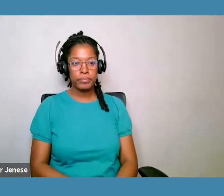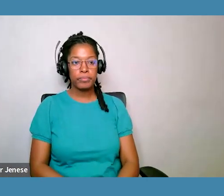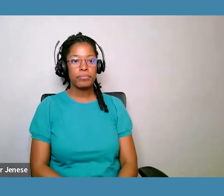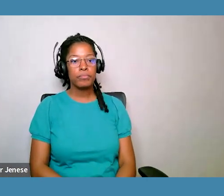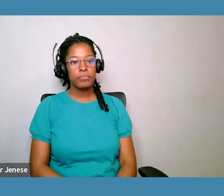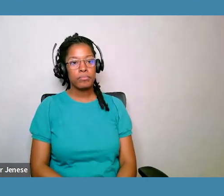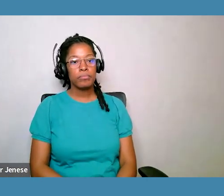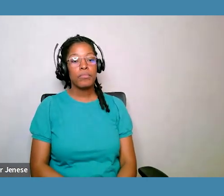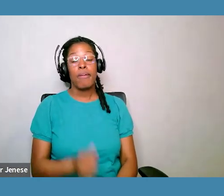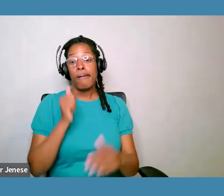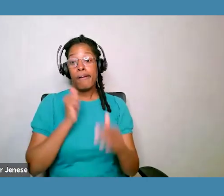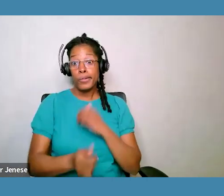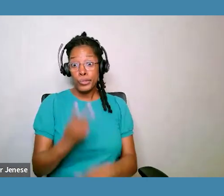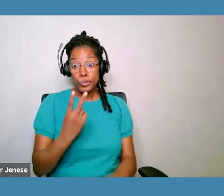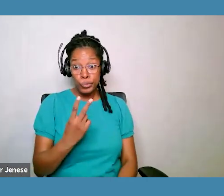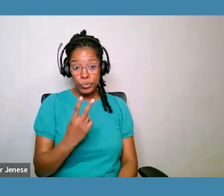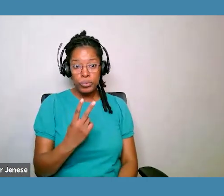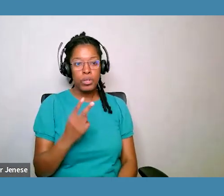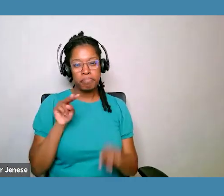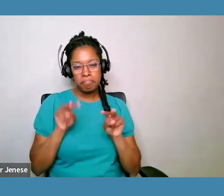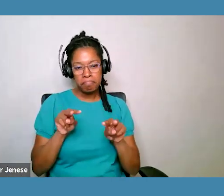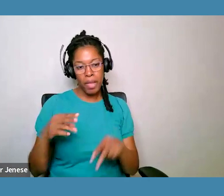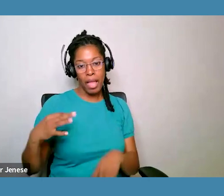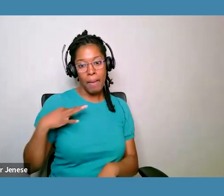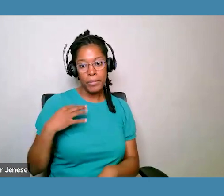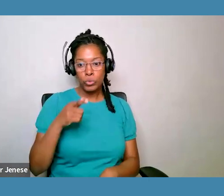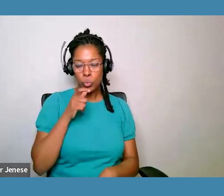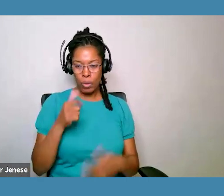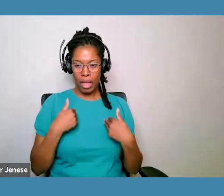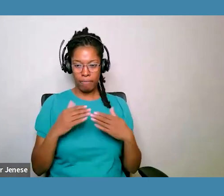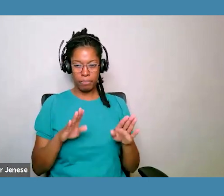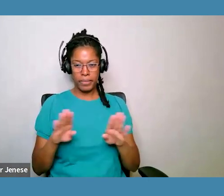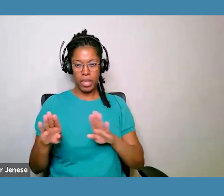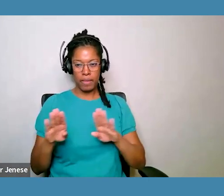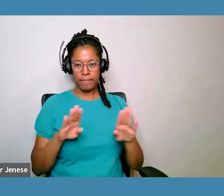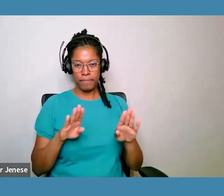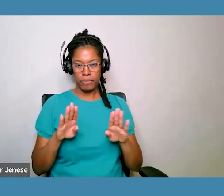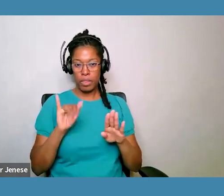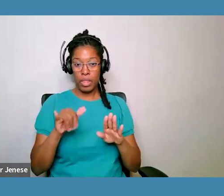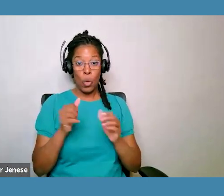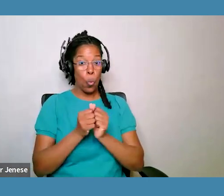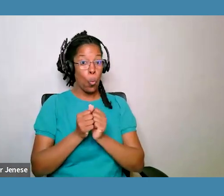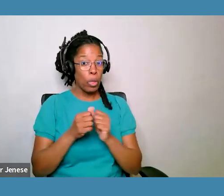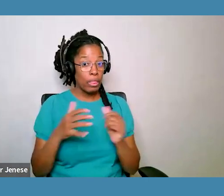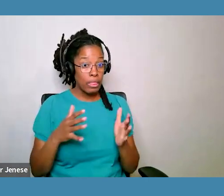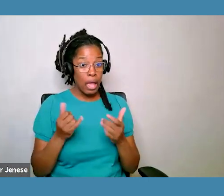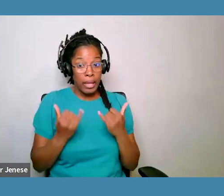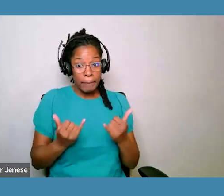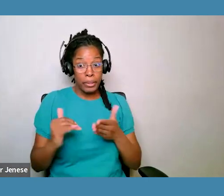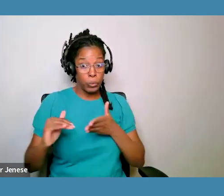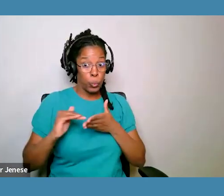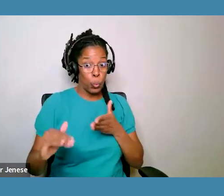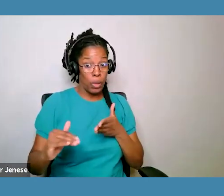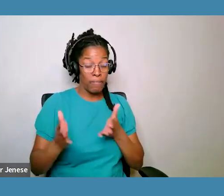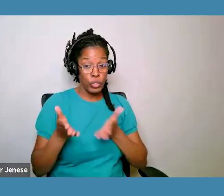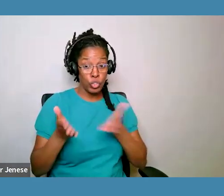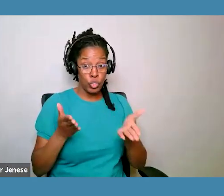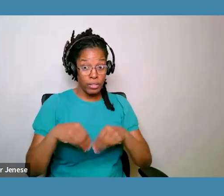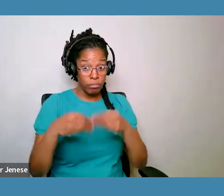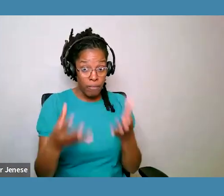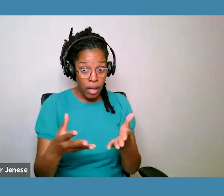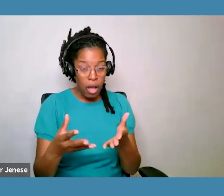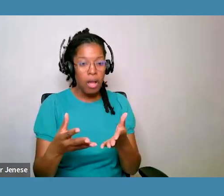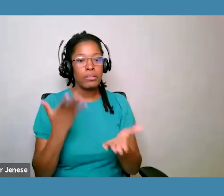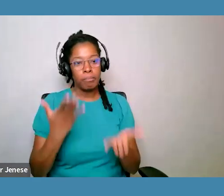Under category 2, they're looking at applicants who exhibit behaviors that, without provision of immediate waiver services, may